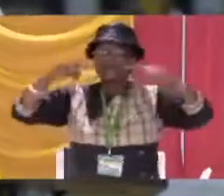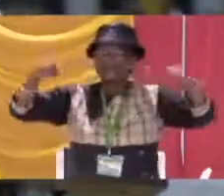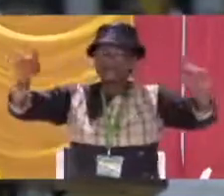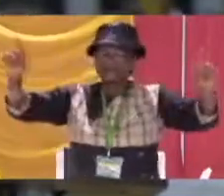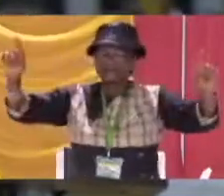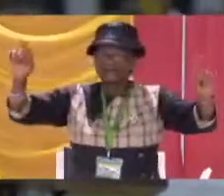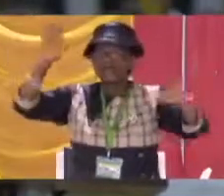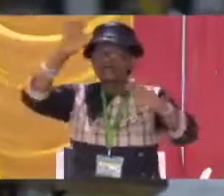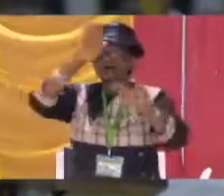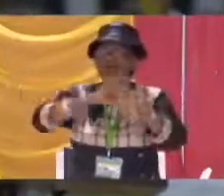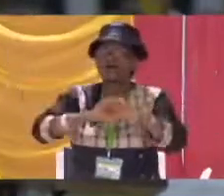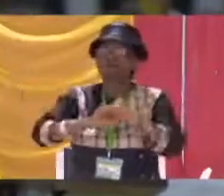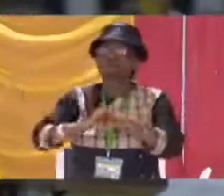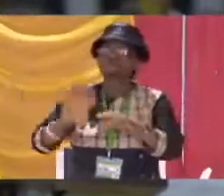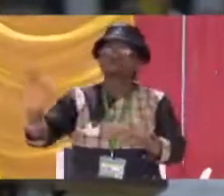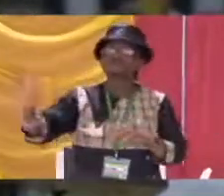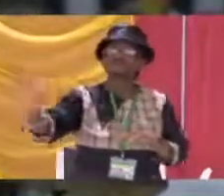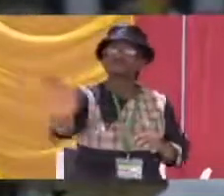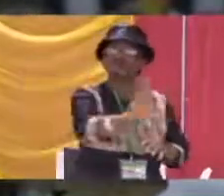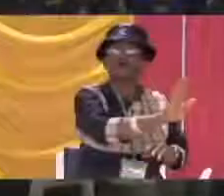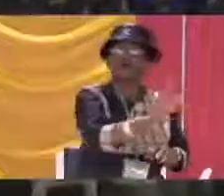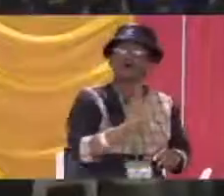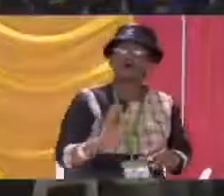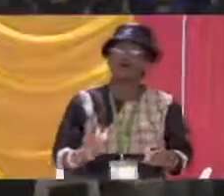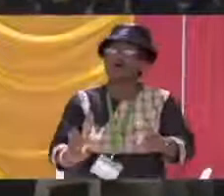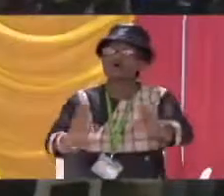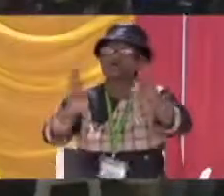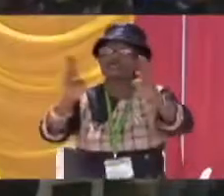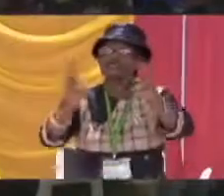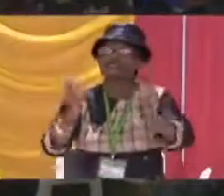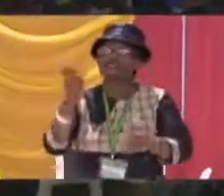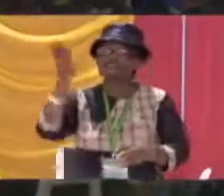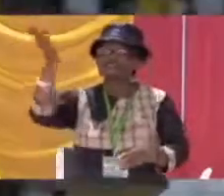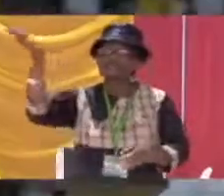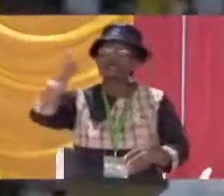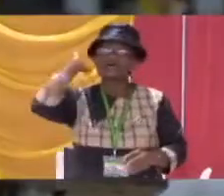On your way, there will be miracles.